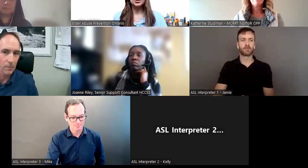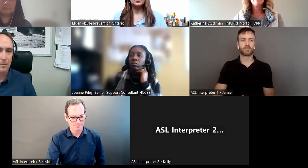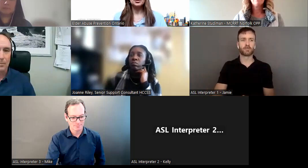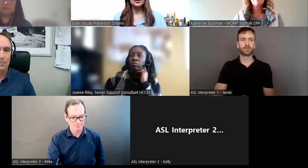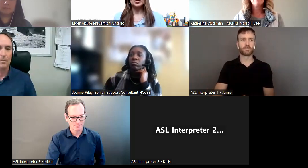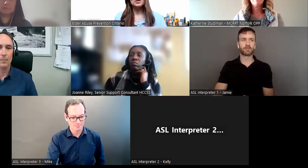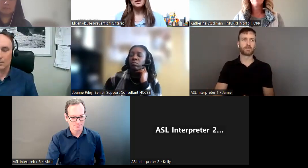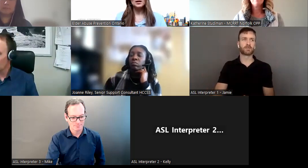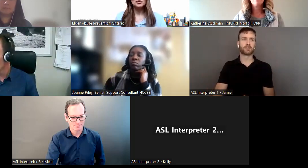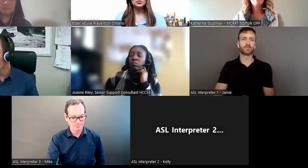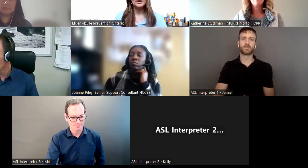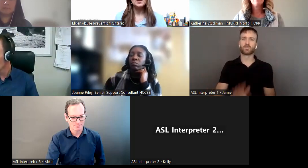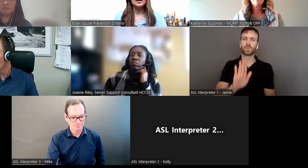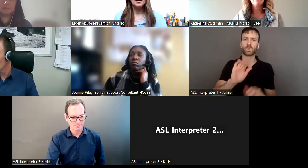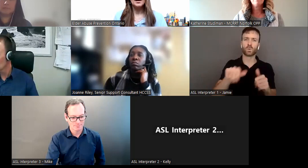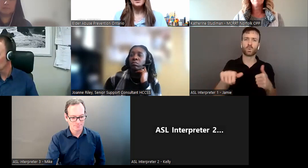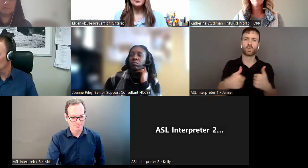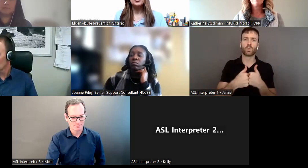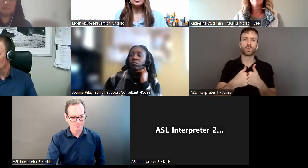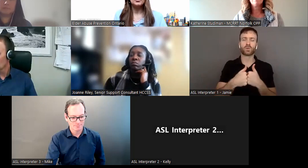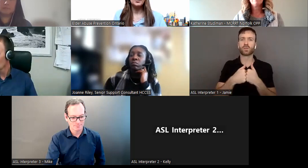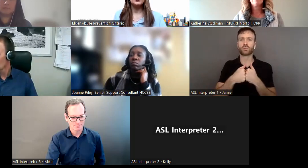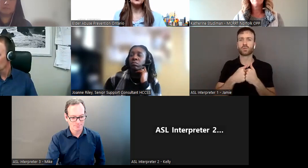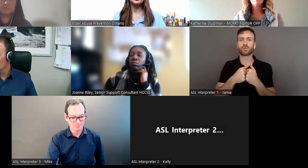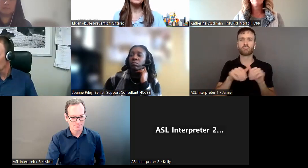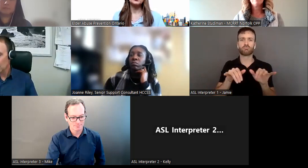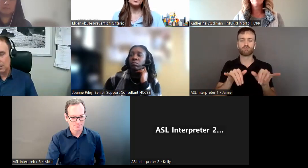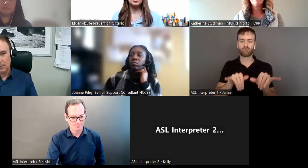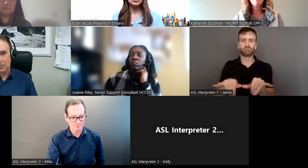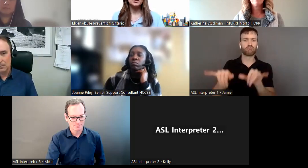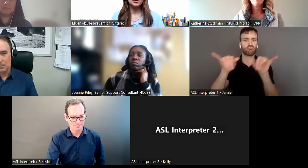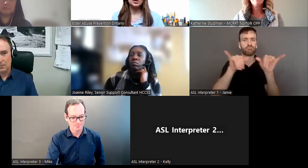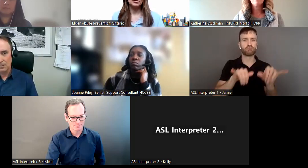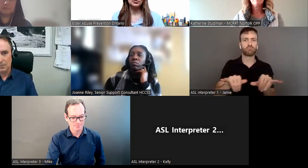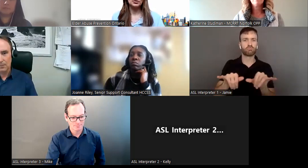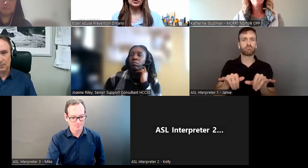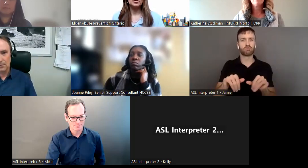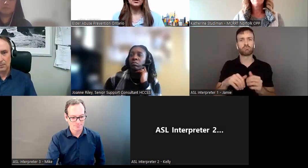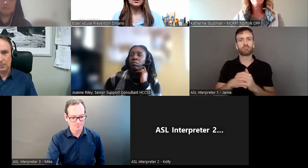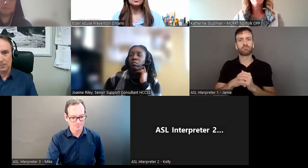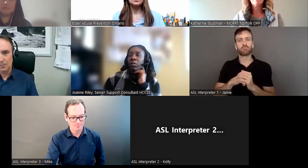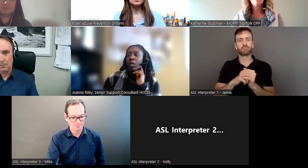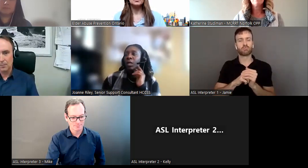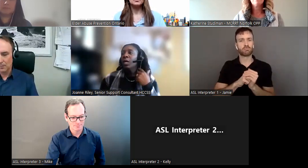what are your challenges? Like, what are you seeing as trends, and how, how do we shift to maybe address those in the future?